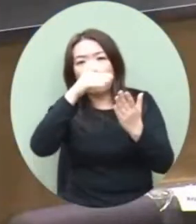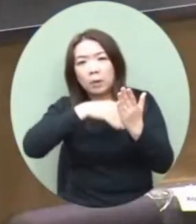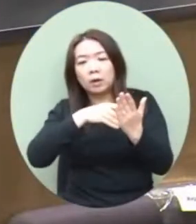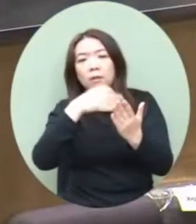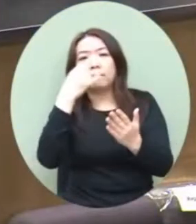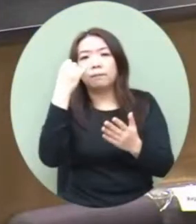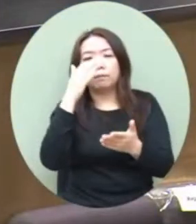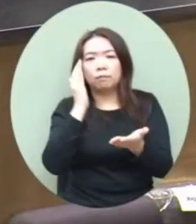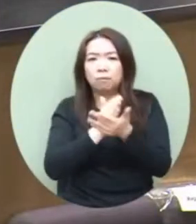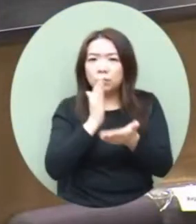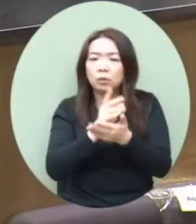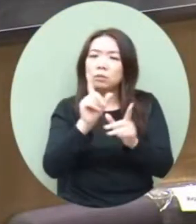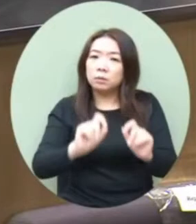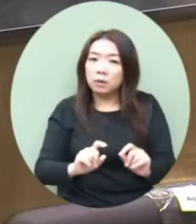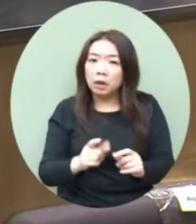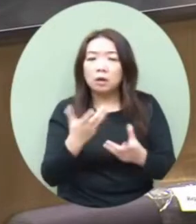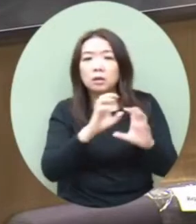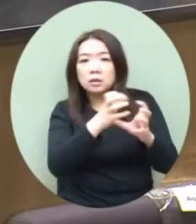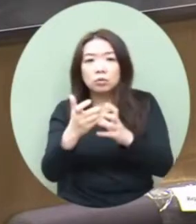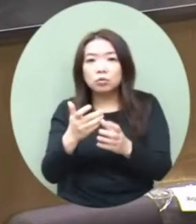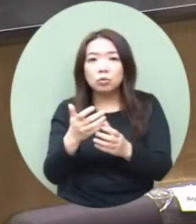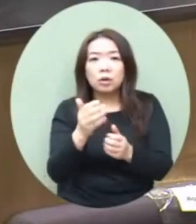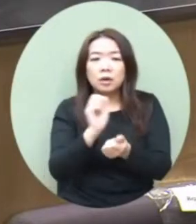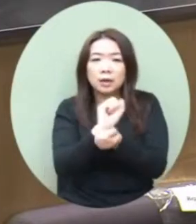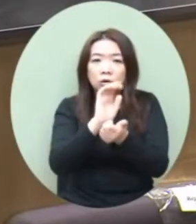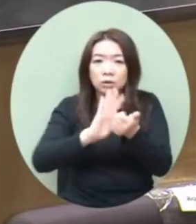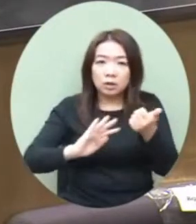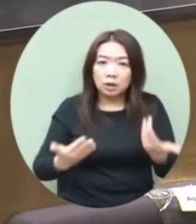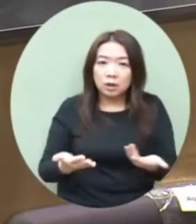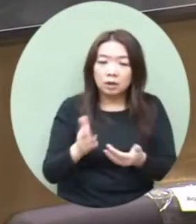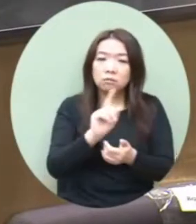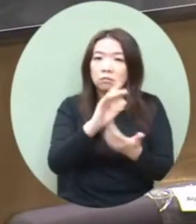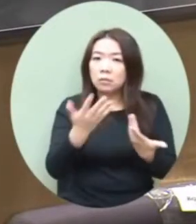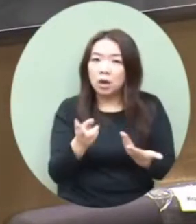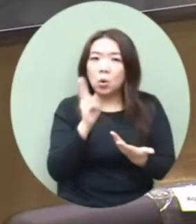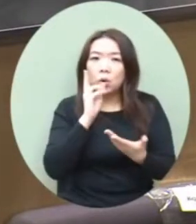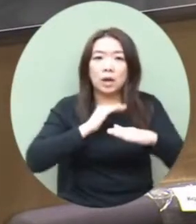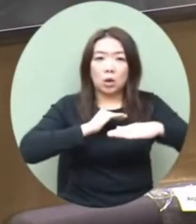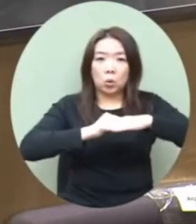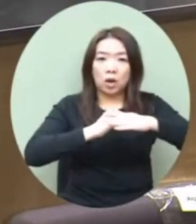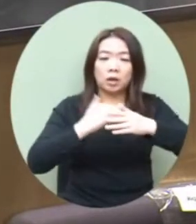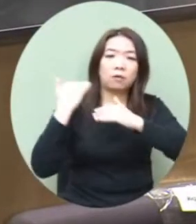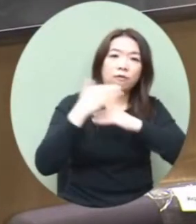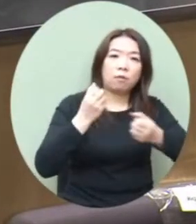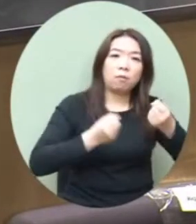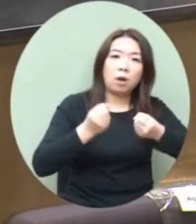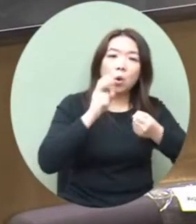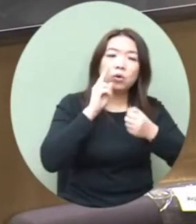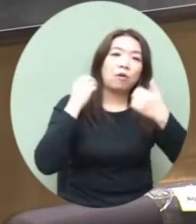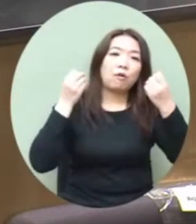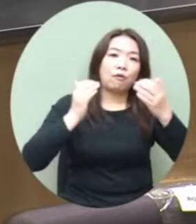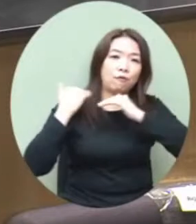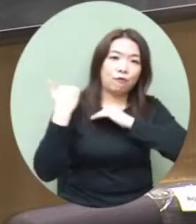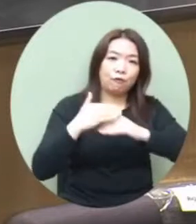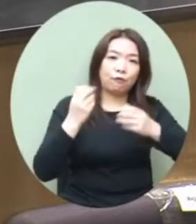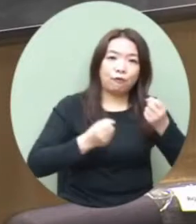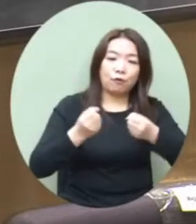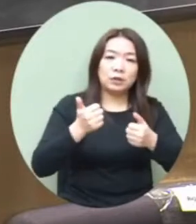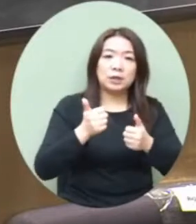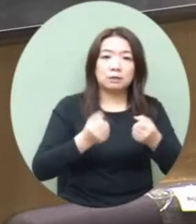the conveners are different from what was announced by Mr. John Lee. So for